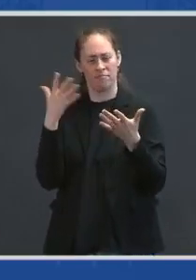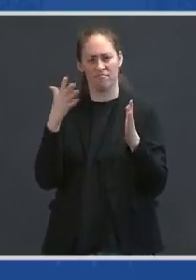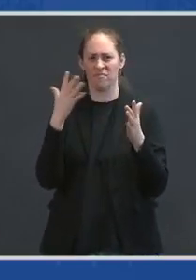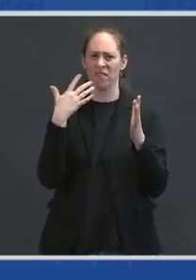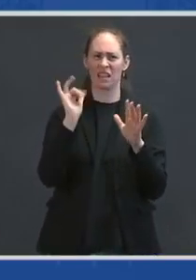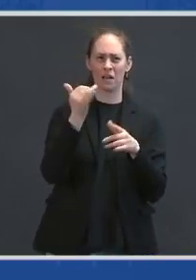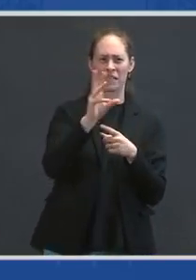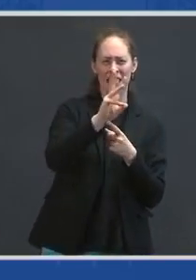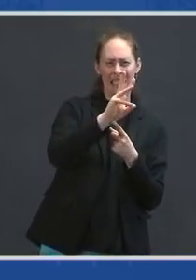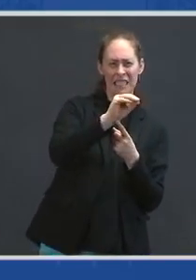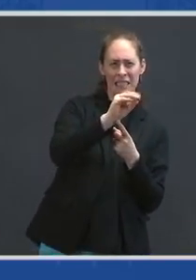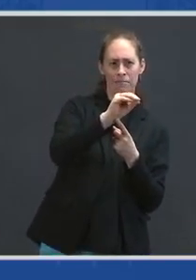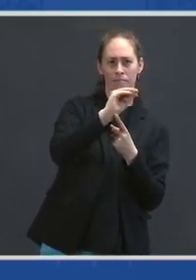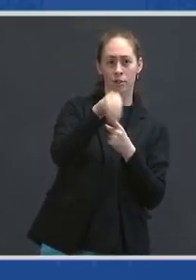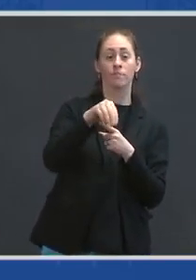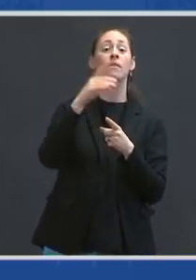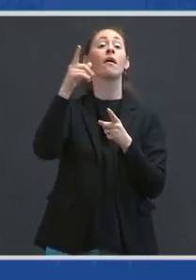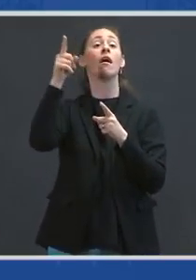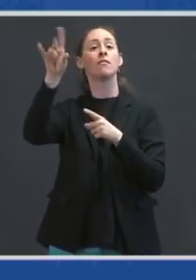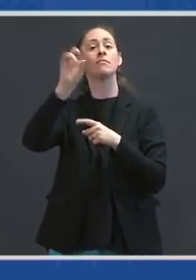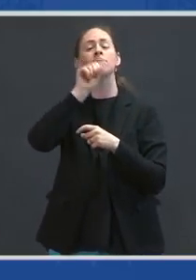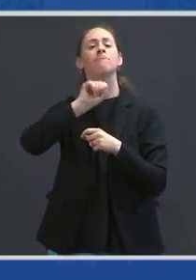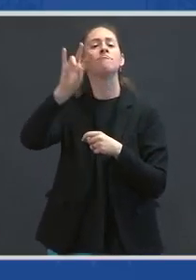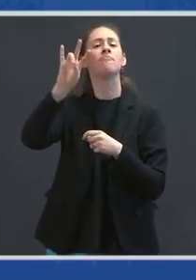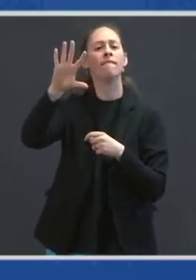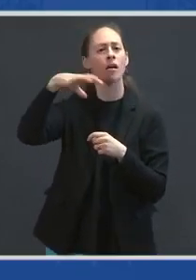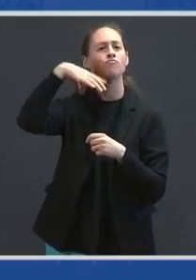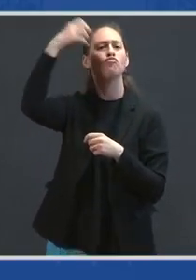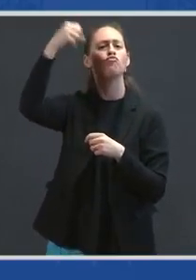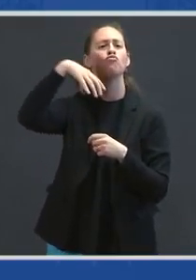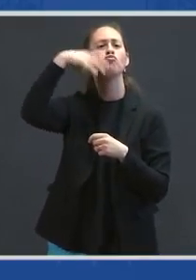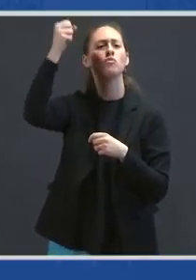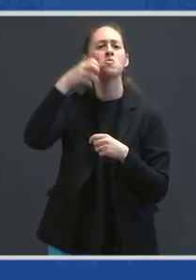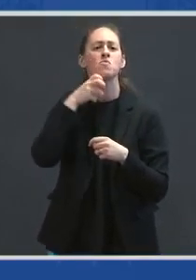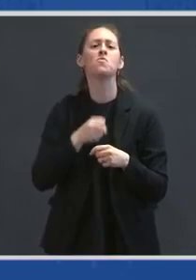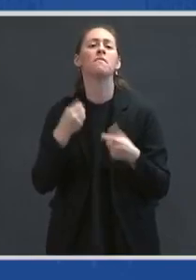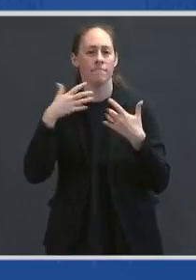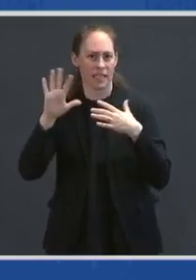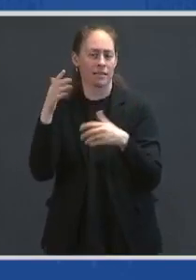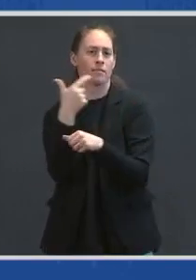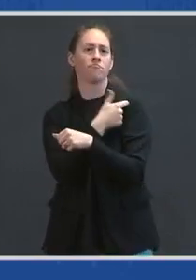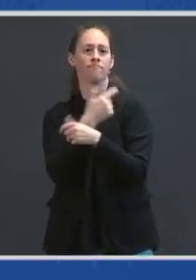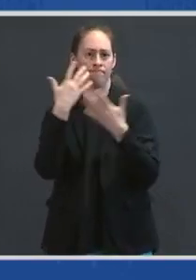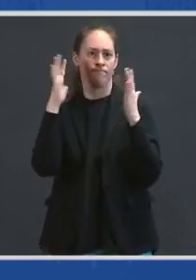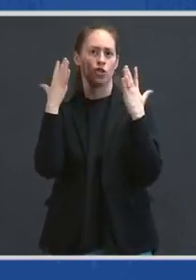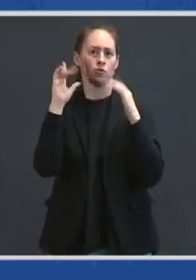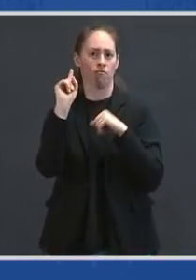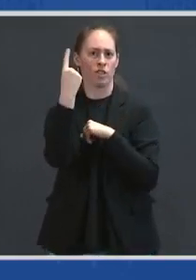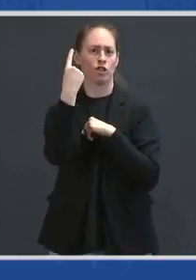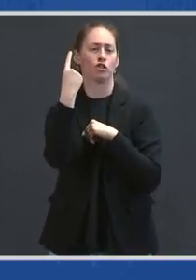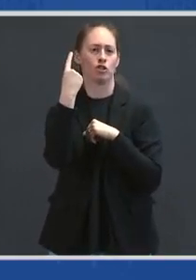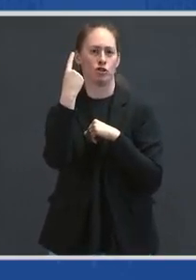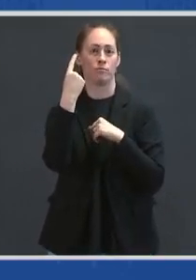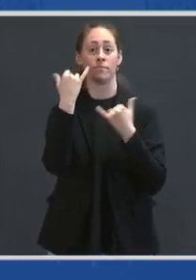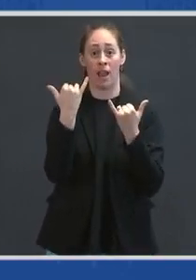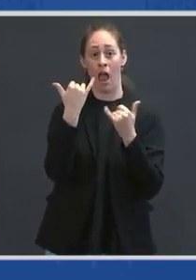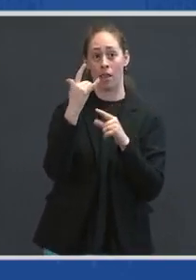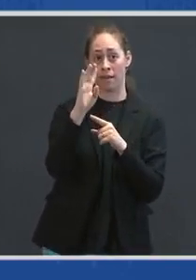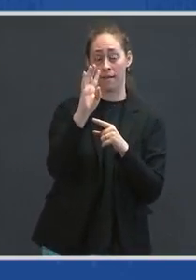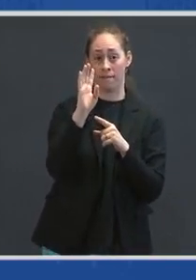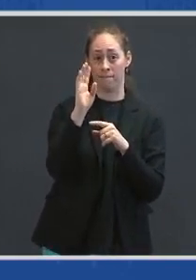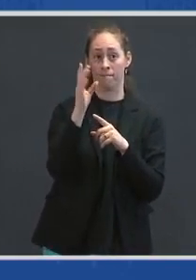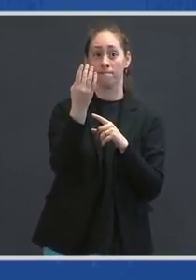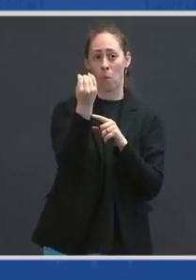of 75 have now received at least one shot. It was 14% 6 weeks ago. And close